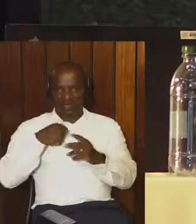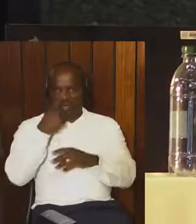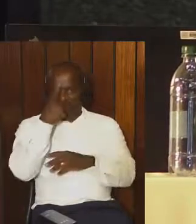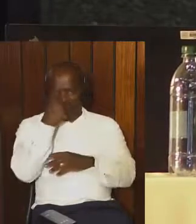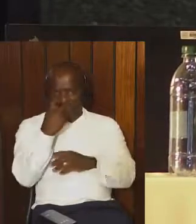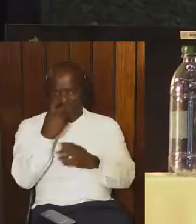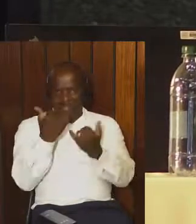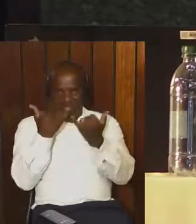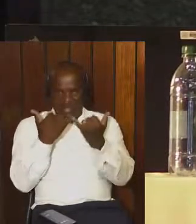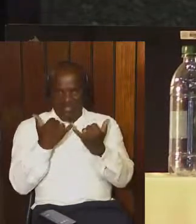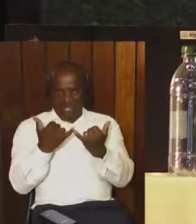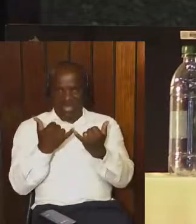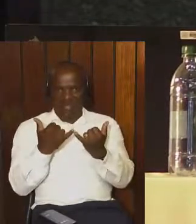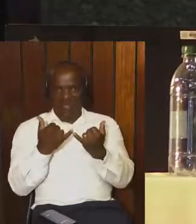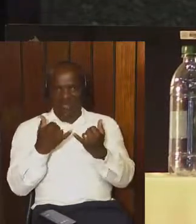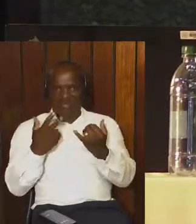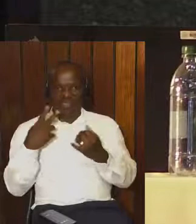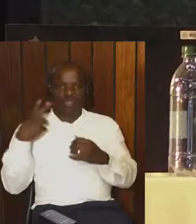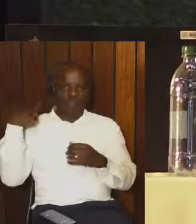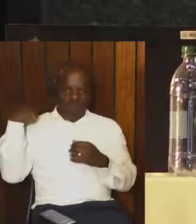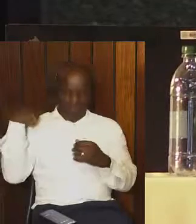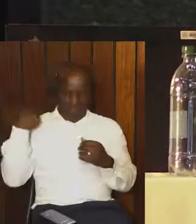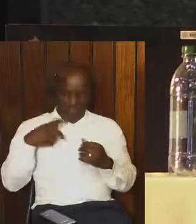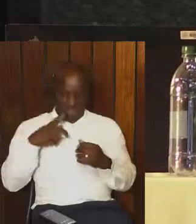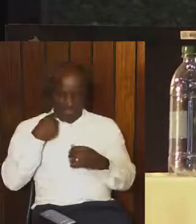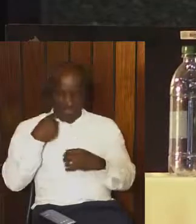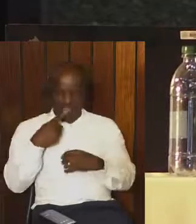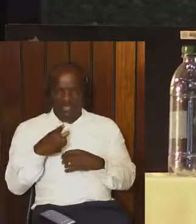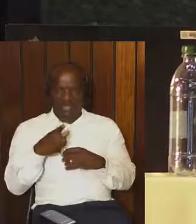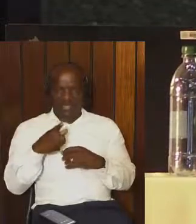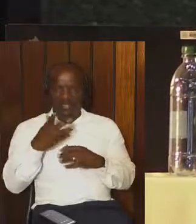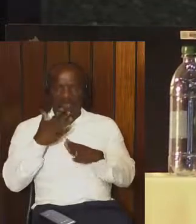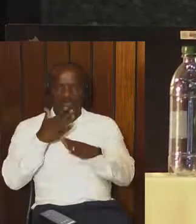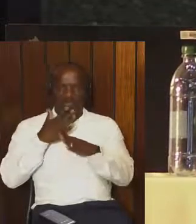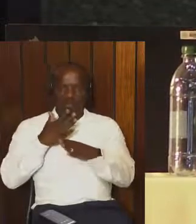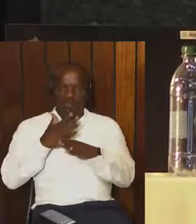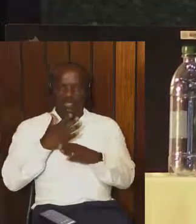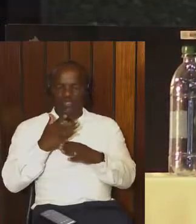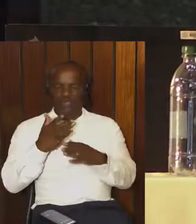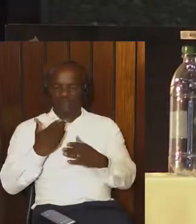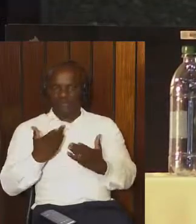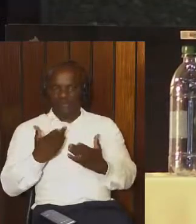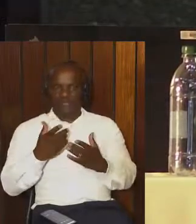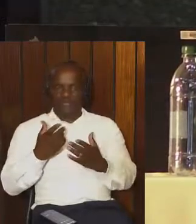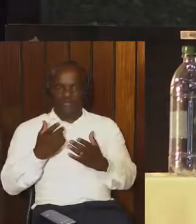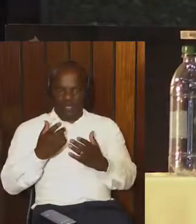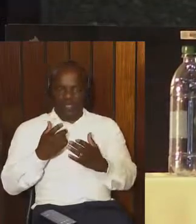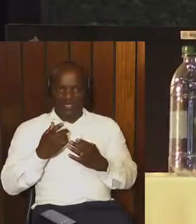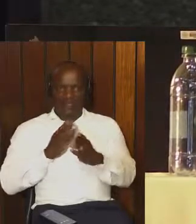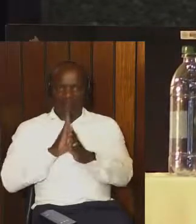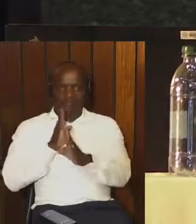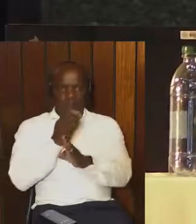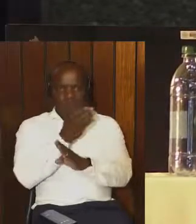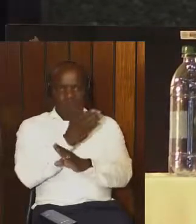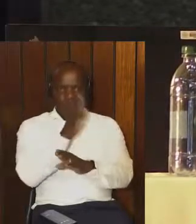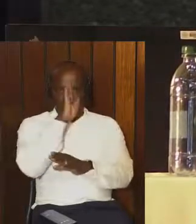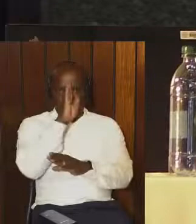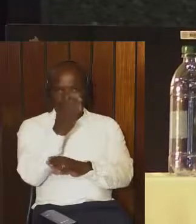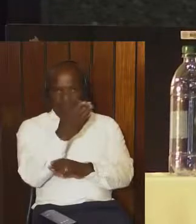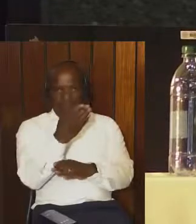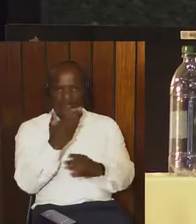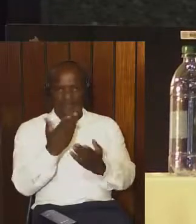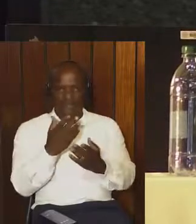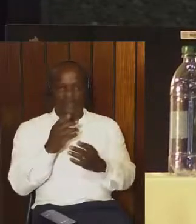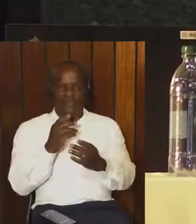longer going to be an official who says, I'm working, or even pass misinformation to the HOD. They will be able